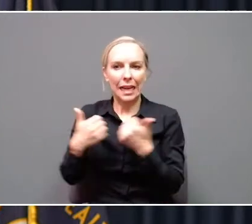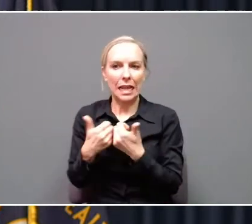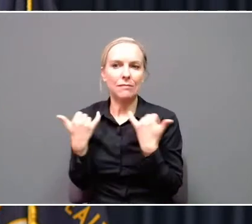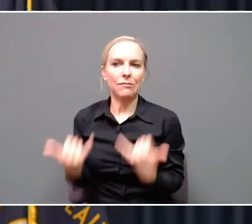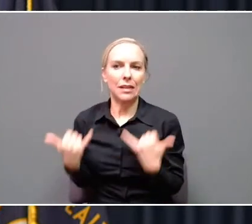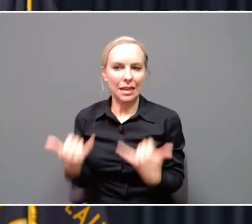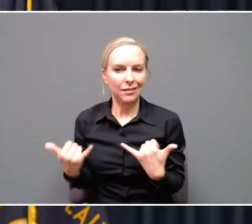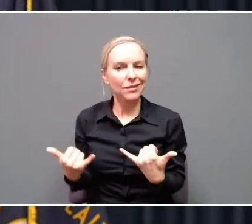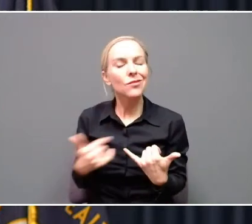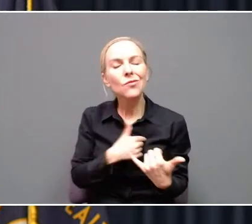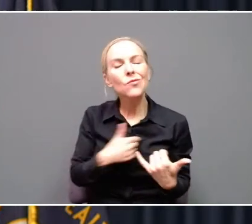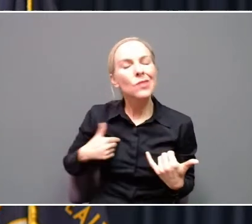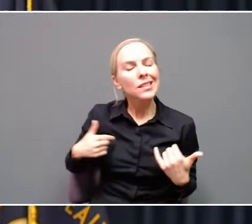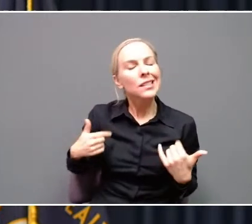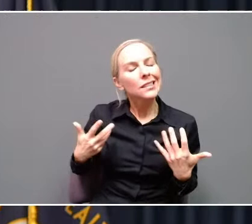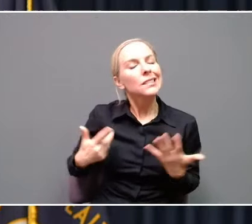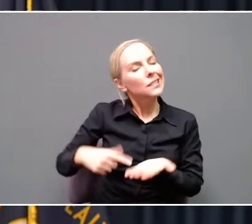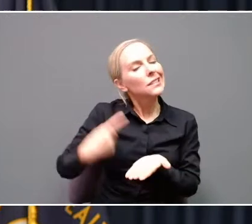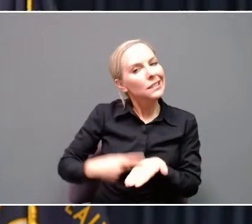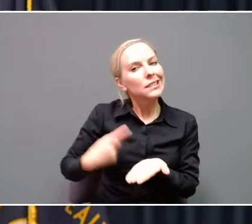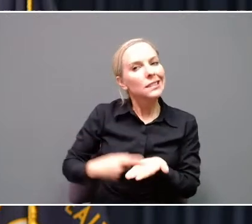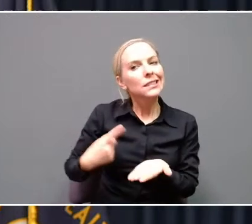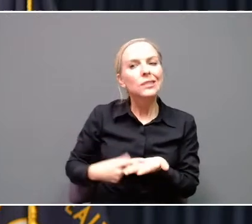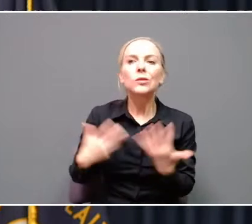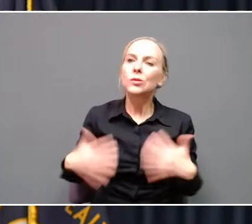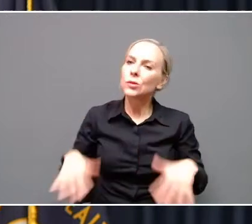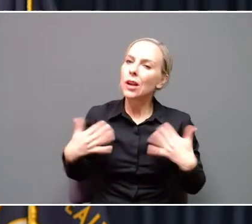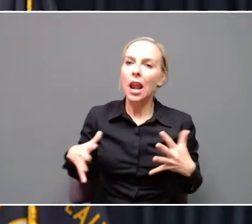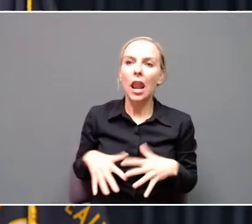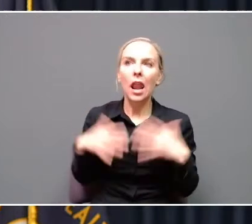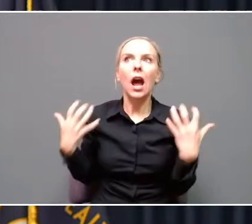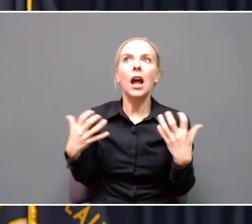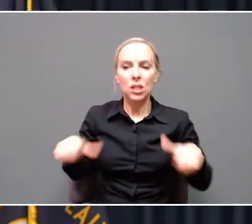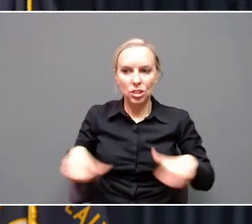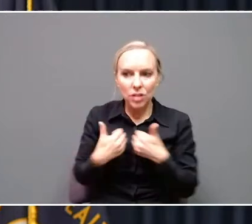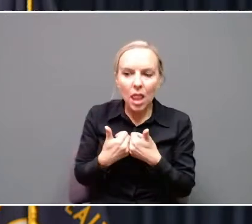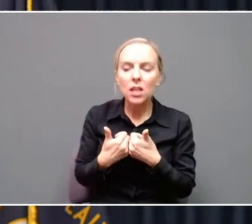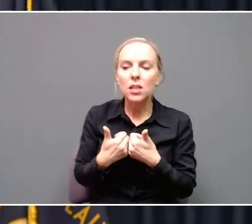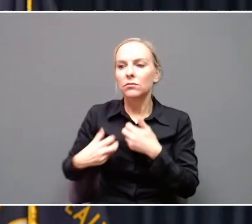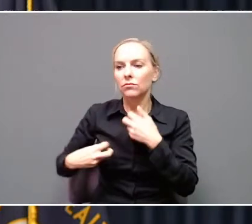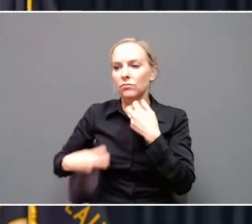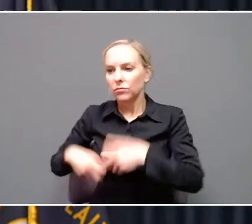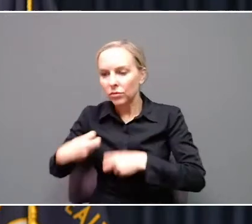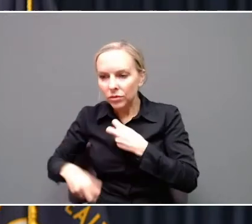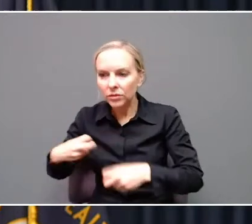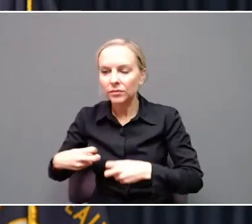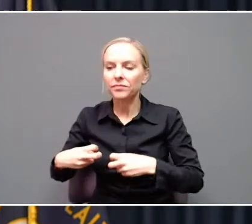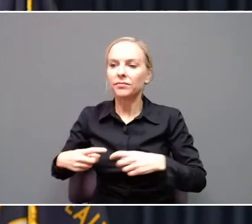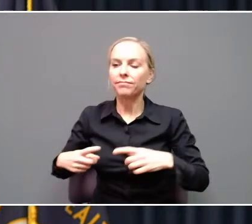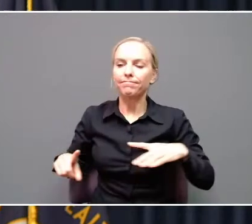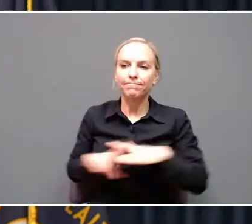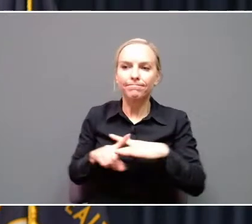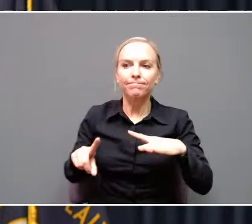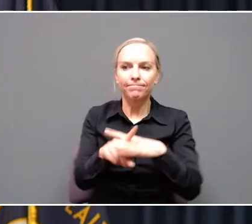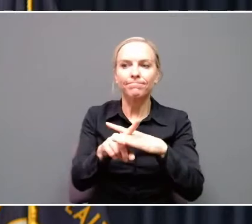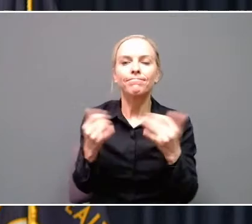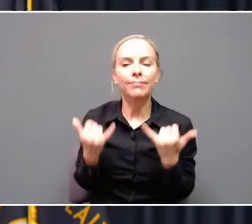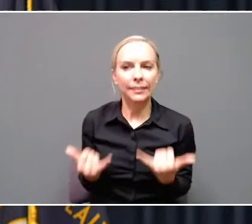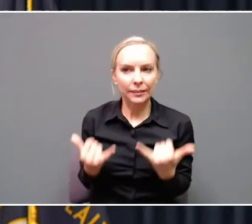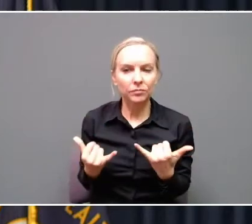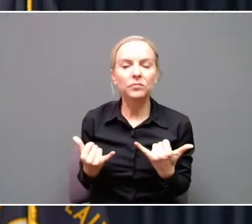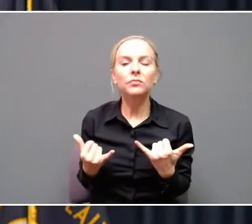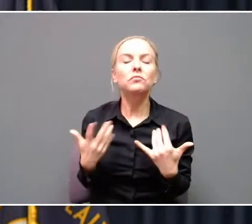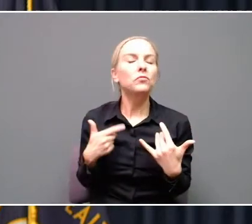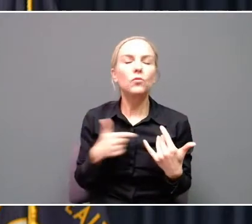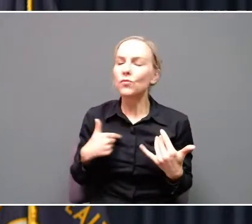lot, that there are many challenges and even difficulties in our present. But as we push through it, there is a